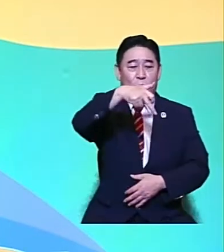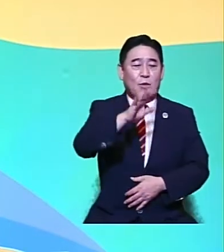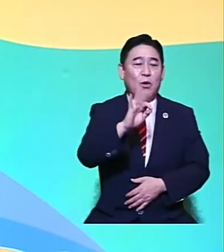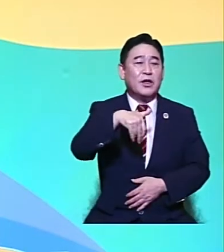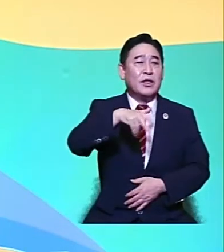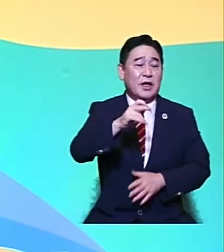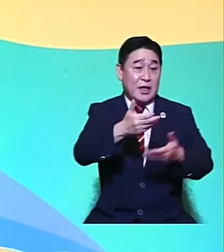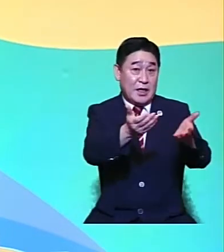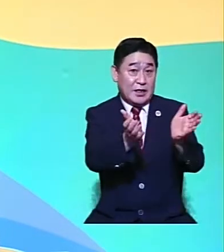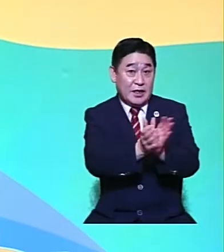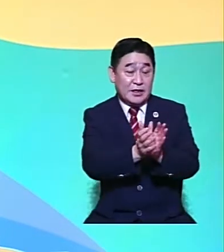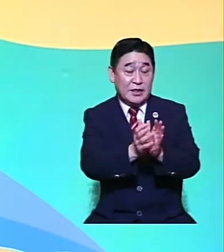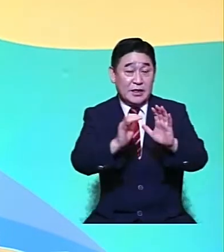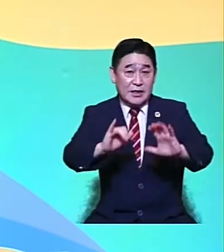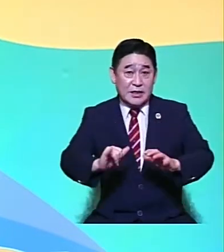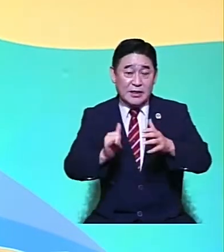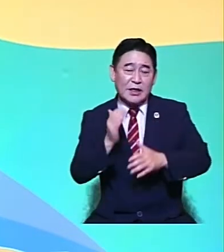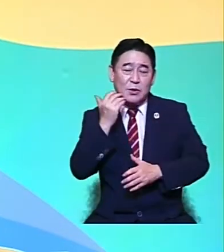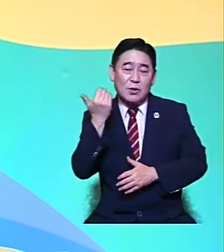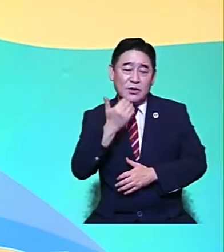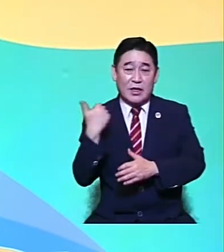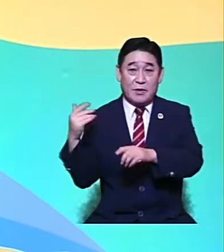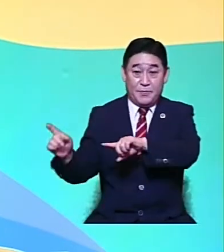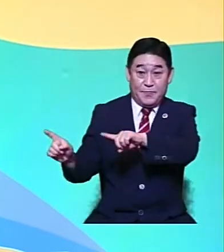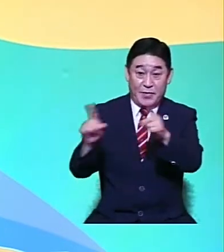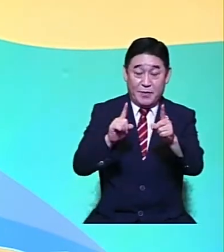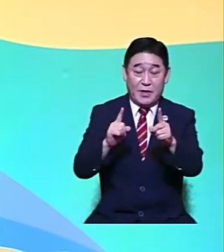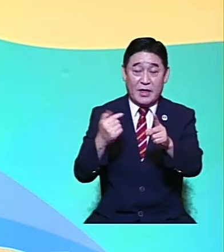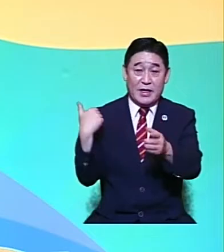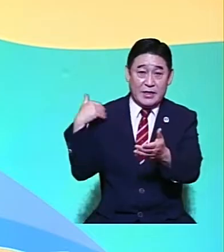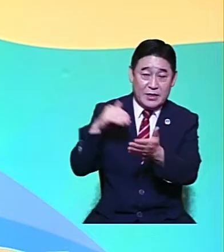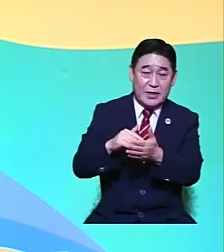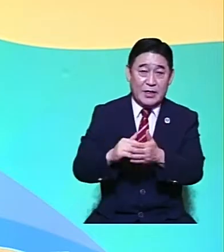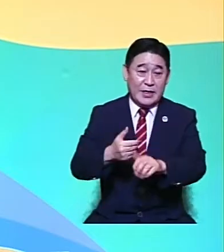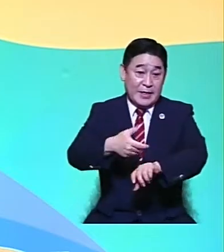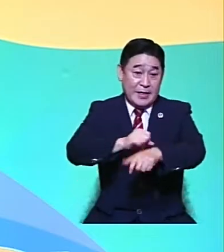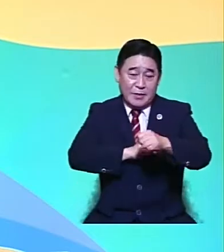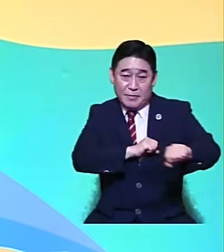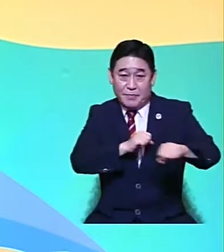and green transition. Thank you very much for paying attention.